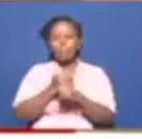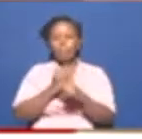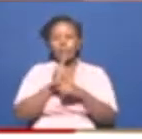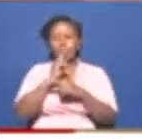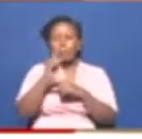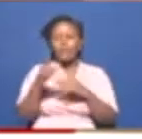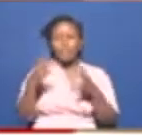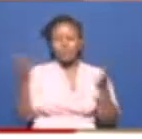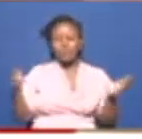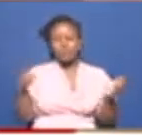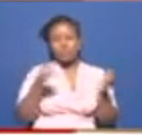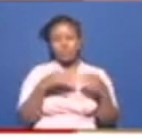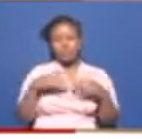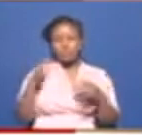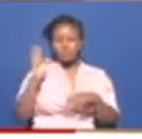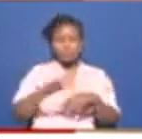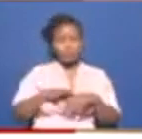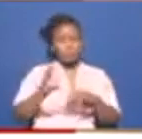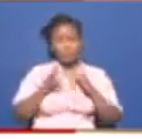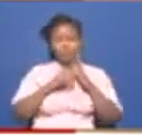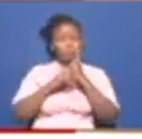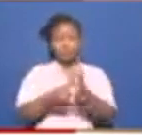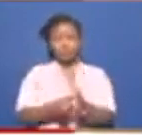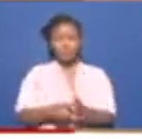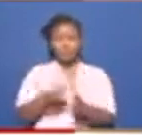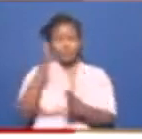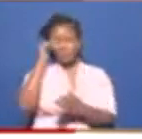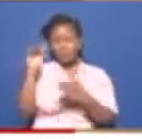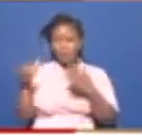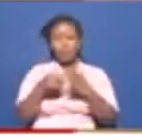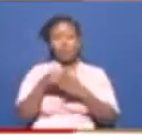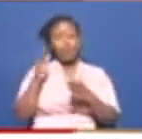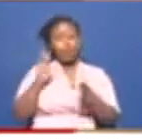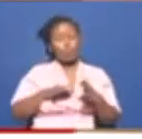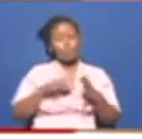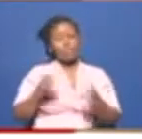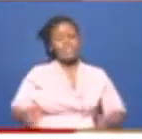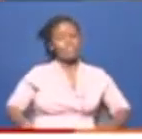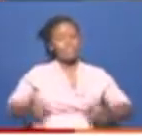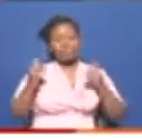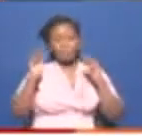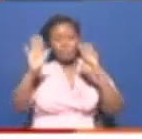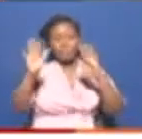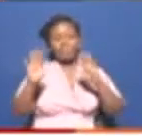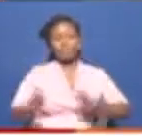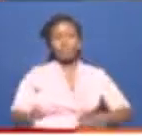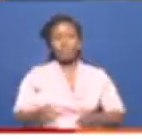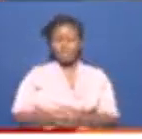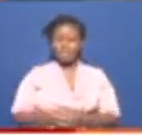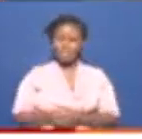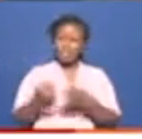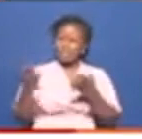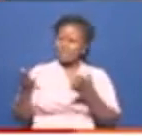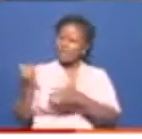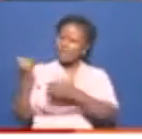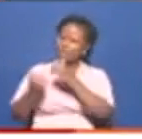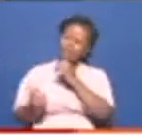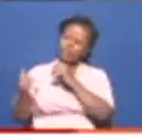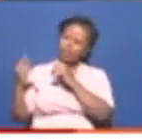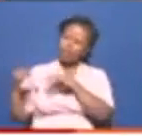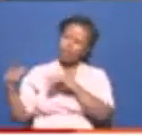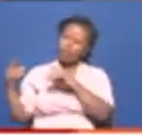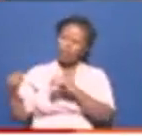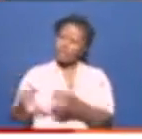we have our women represented, because we matter. Yes. All women living and affected by fistula matter. In 30 seconds, final words. Yes. Ah, well, thank